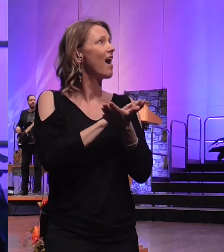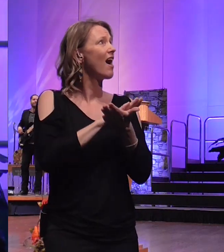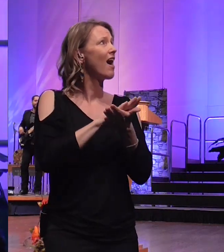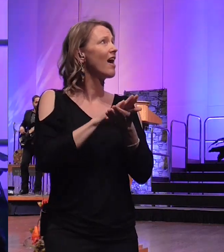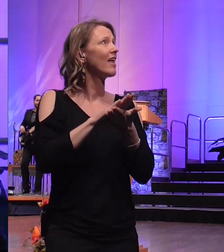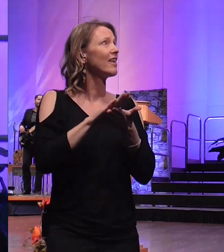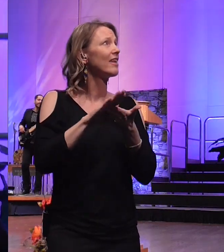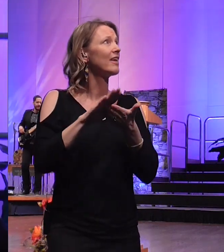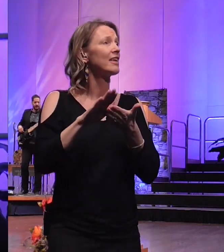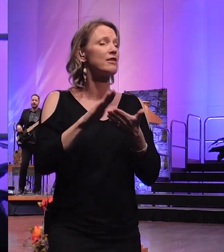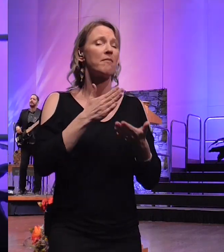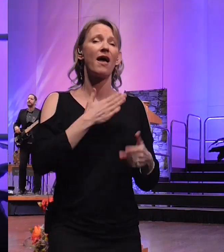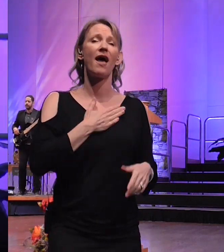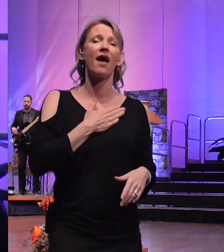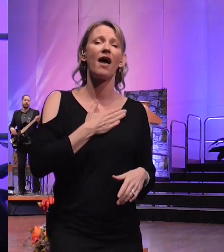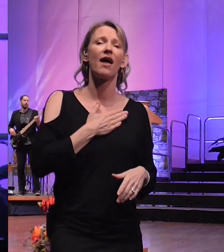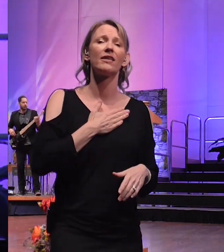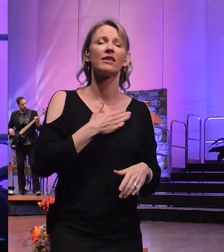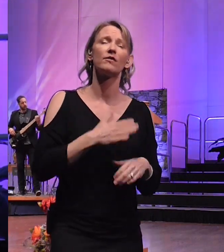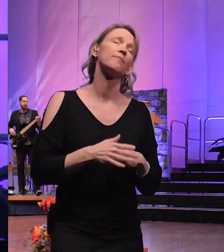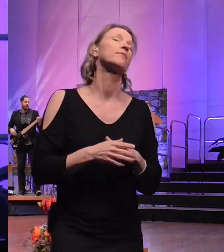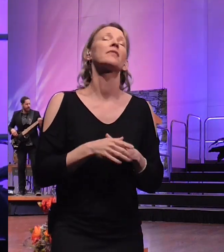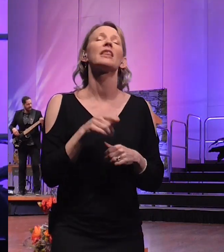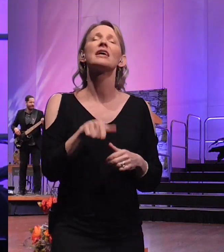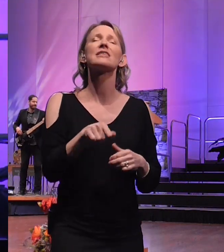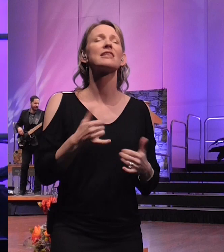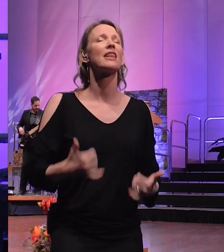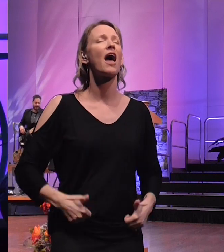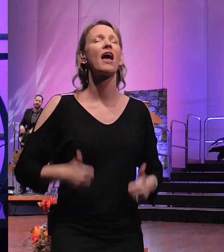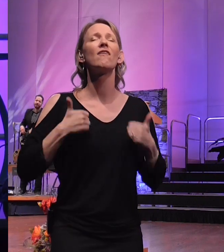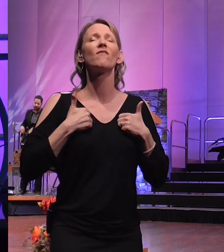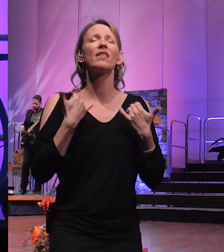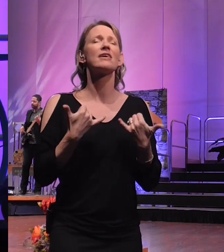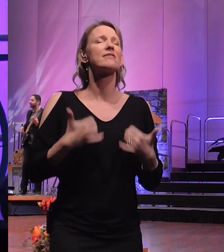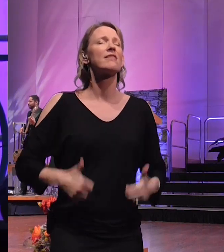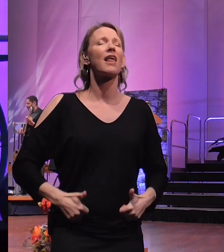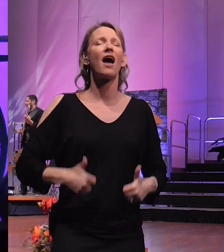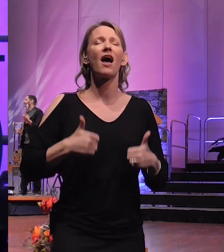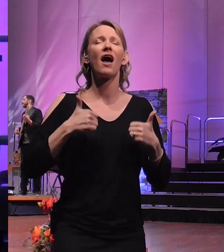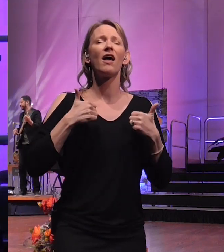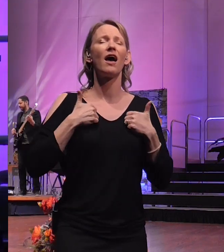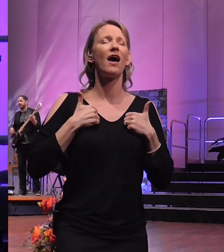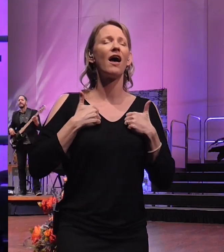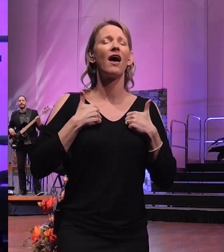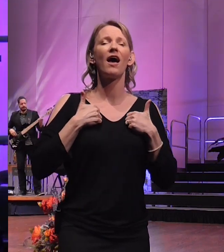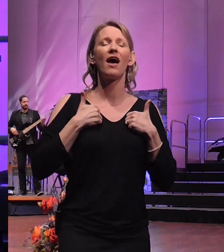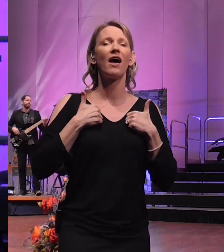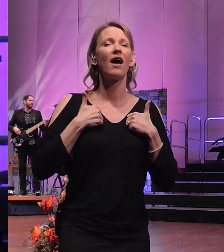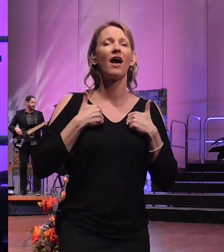divine, divine, and it's mine. This life,